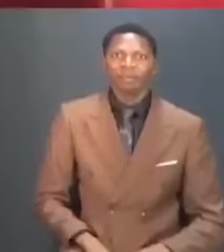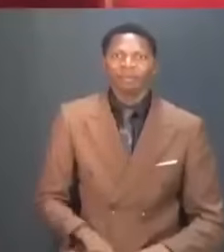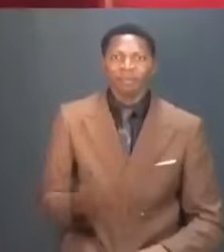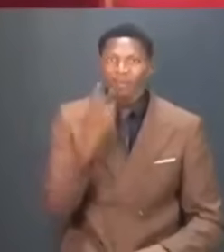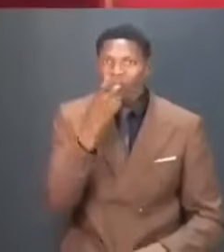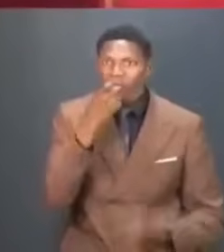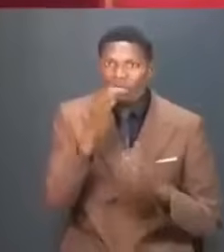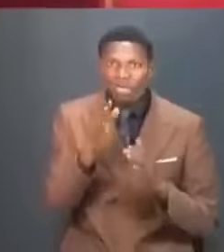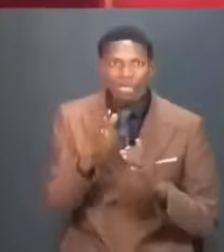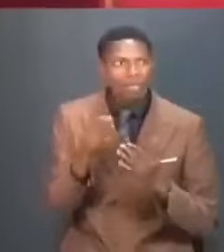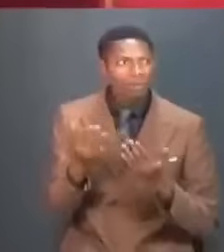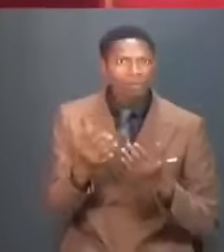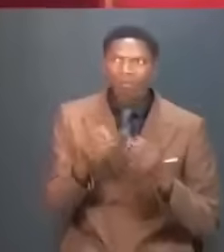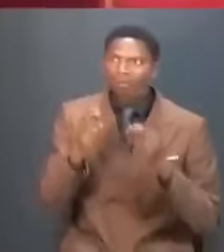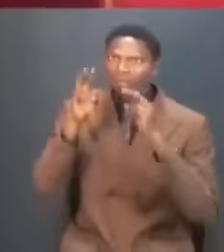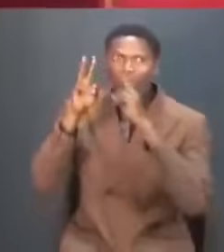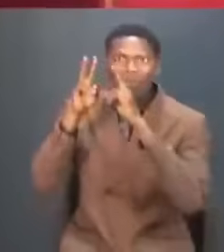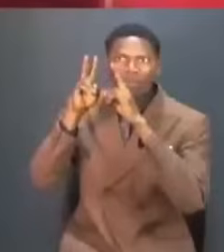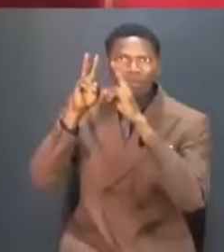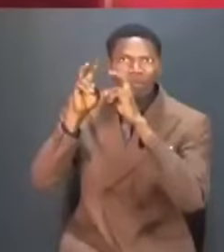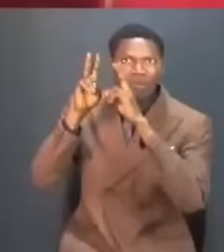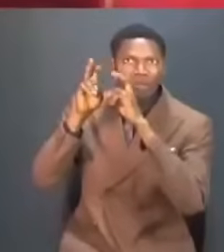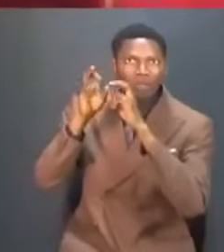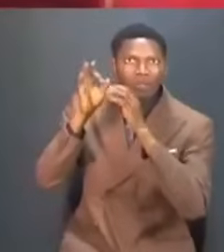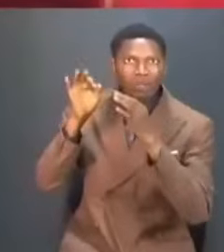on the issue of price